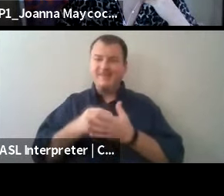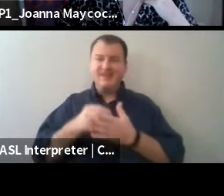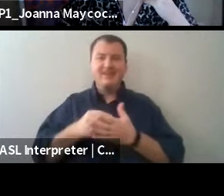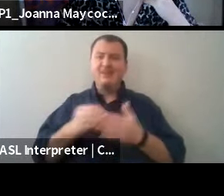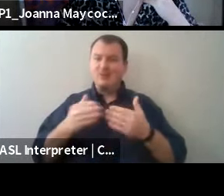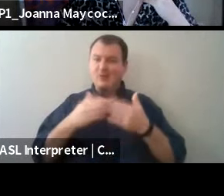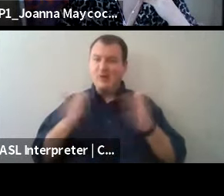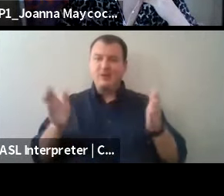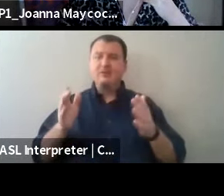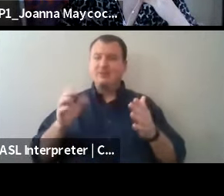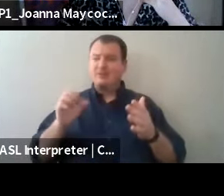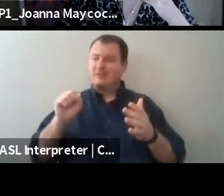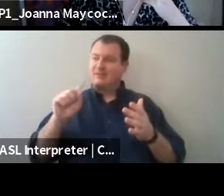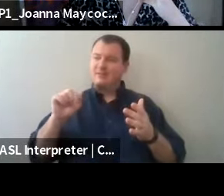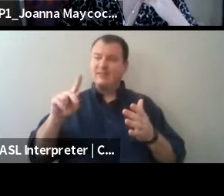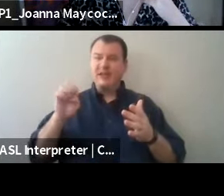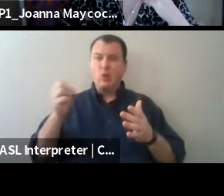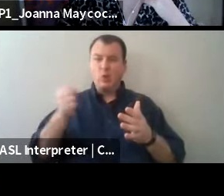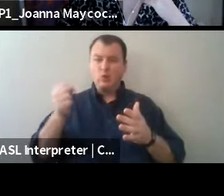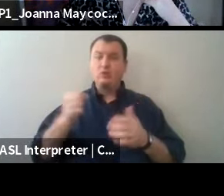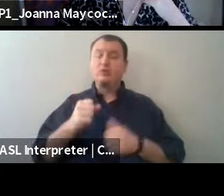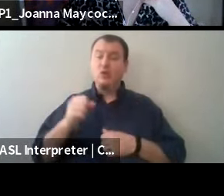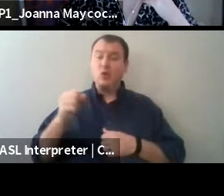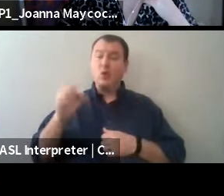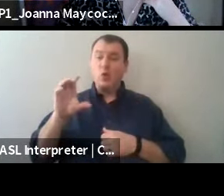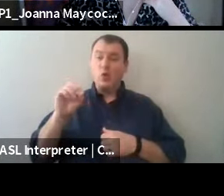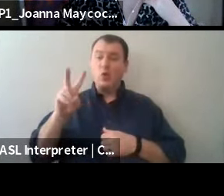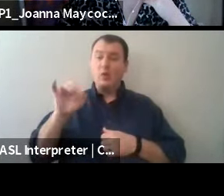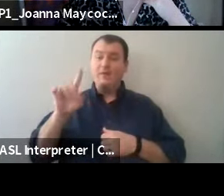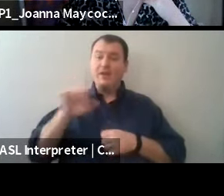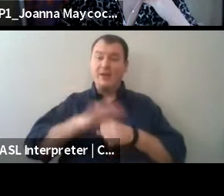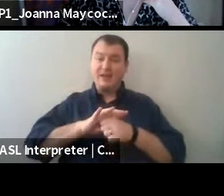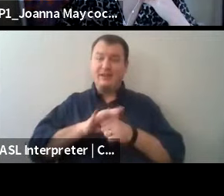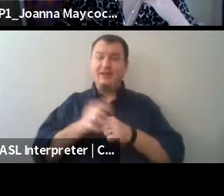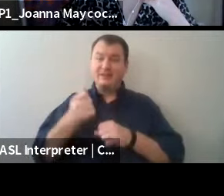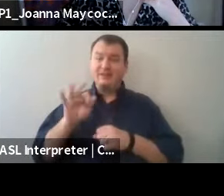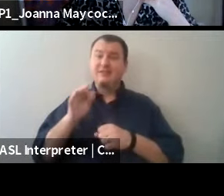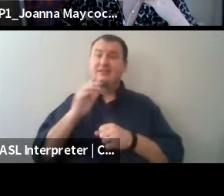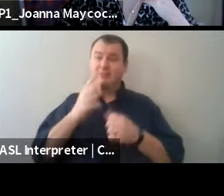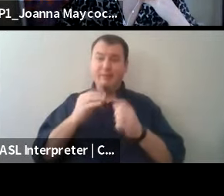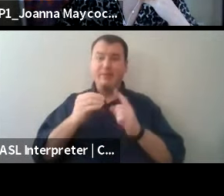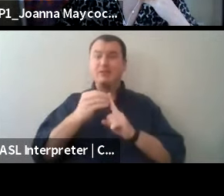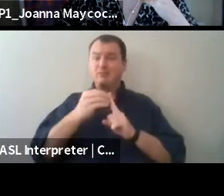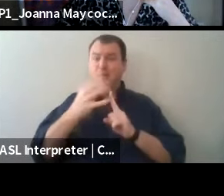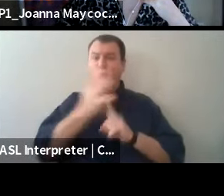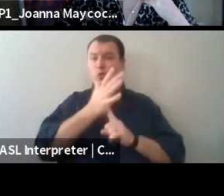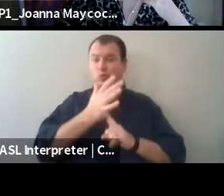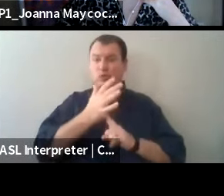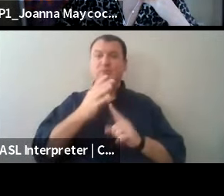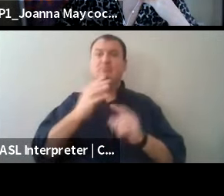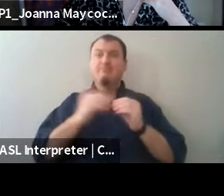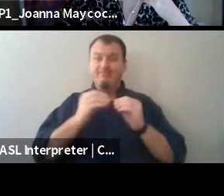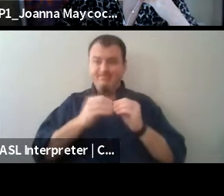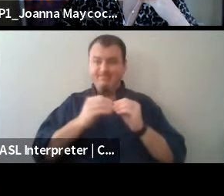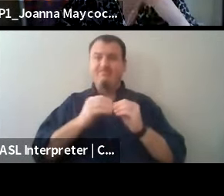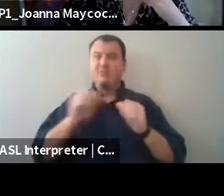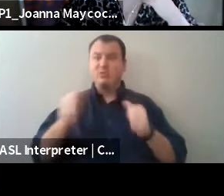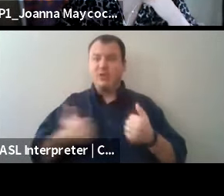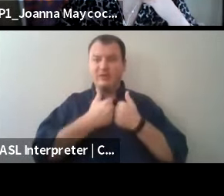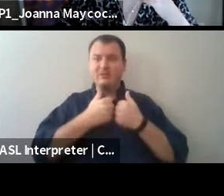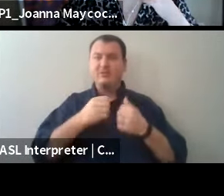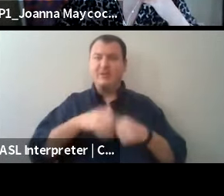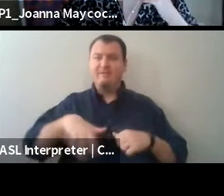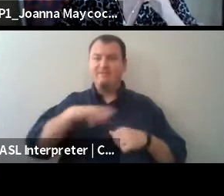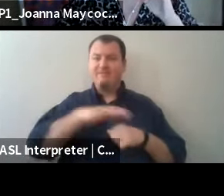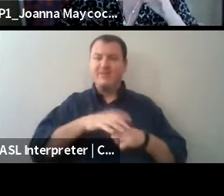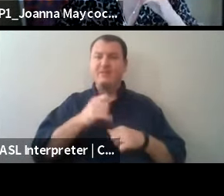multiple stakeholders. COVID-19 probably has exposed even further chronic challenges in the field of